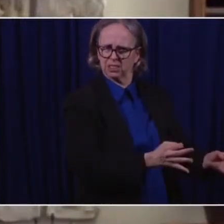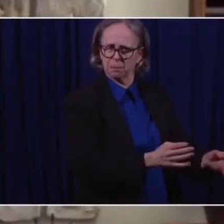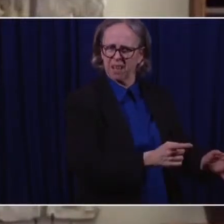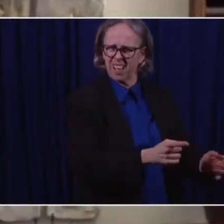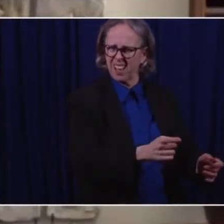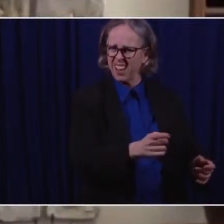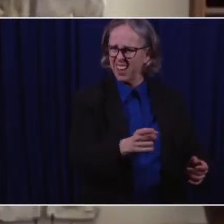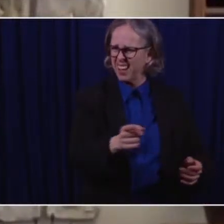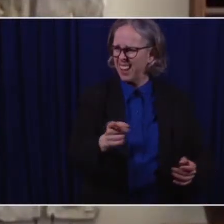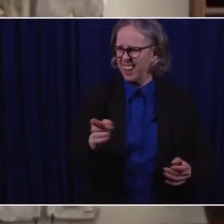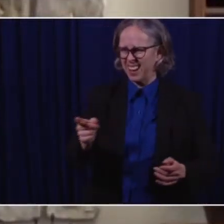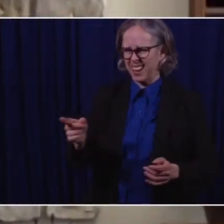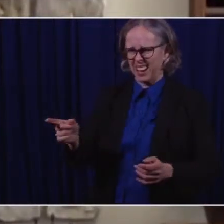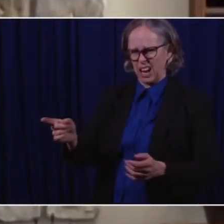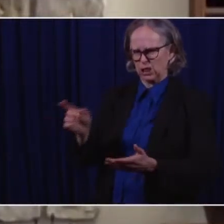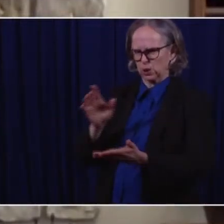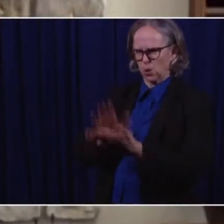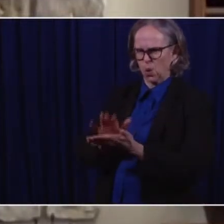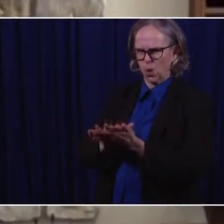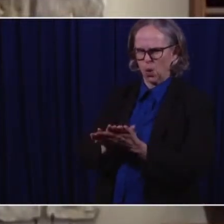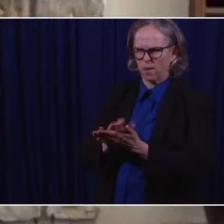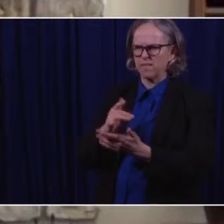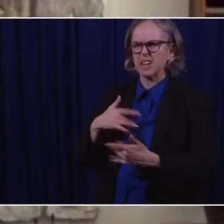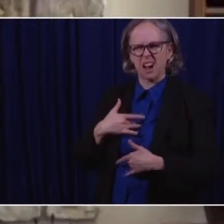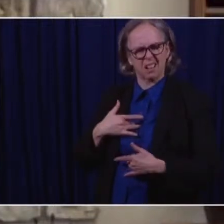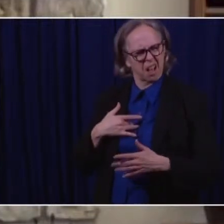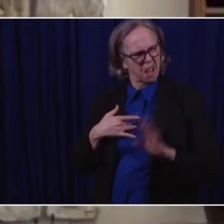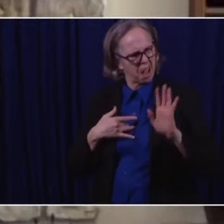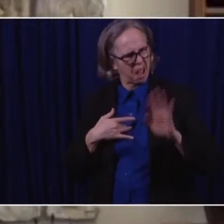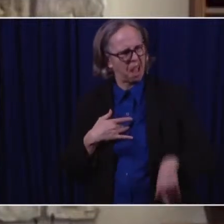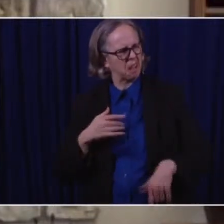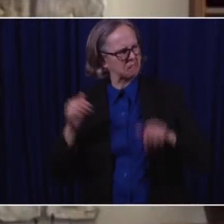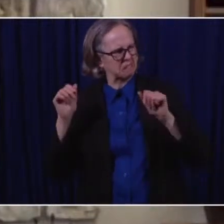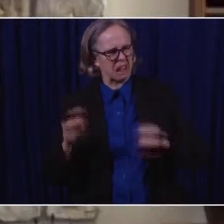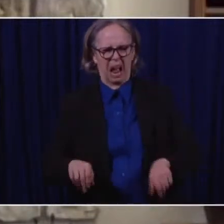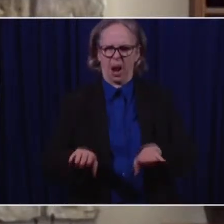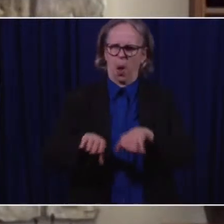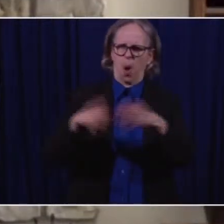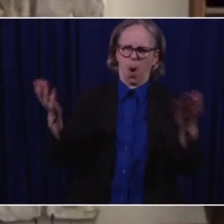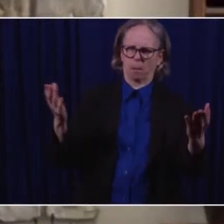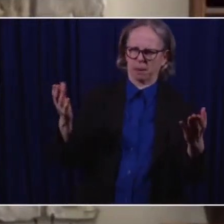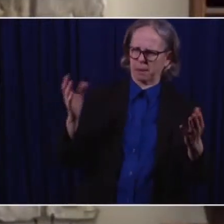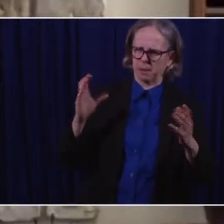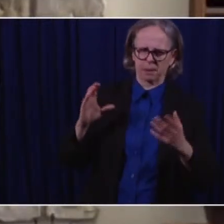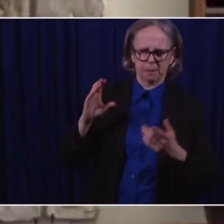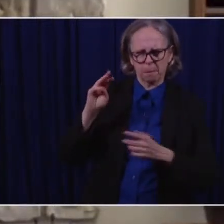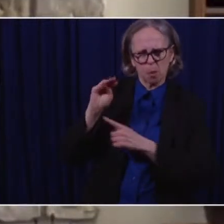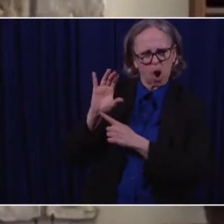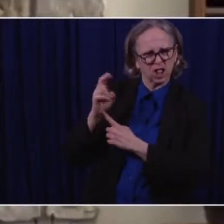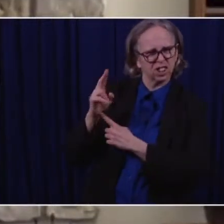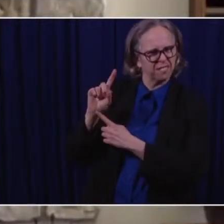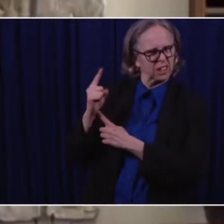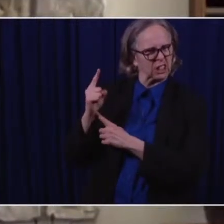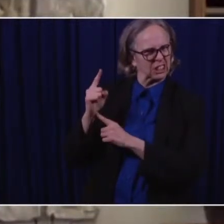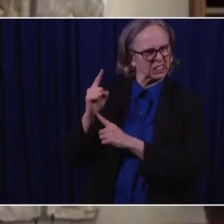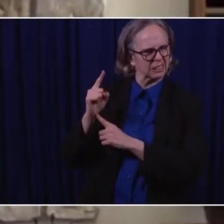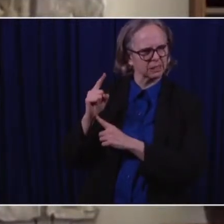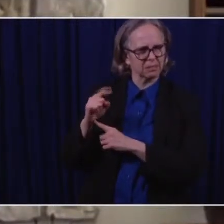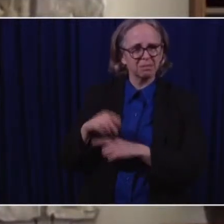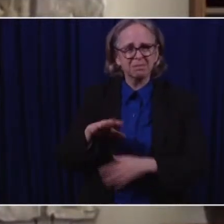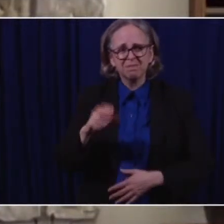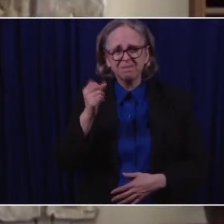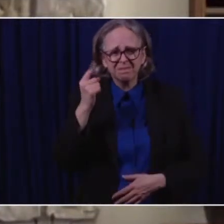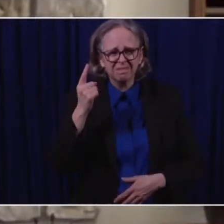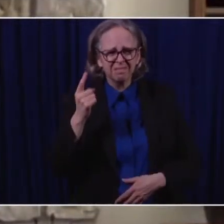is something we can do. And, you know, we know so much more today than we knew when this started. We had no idea